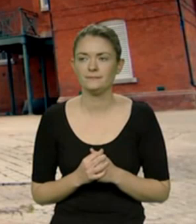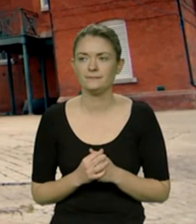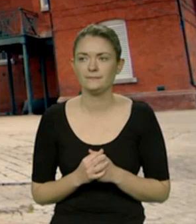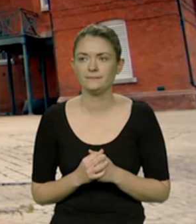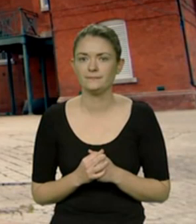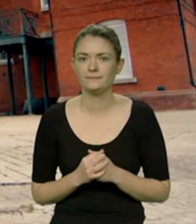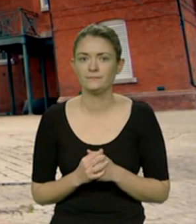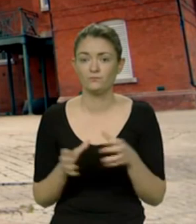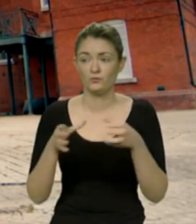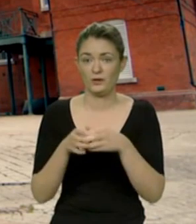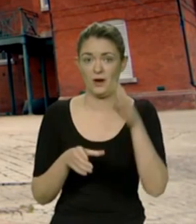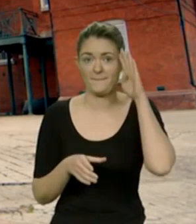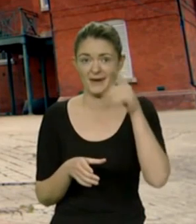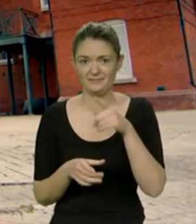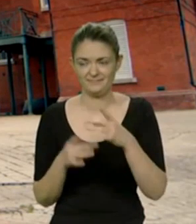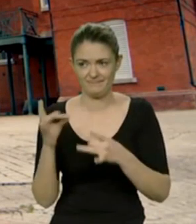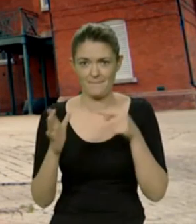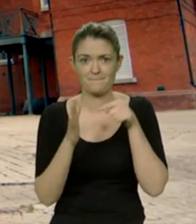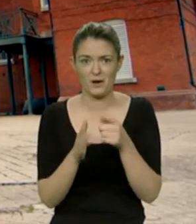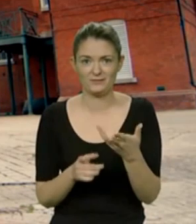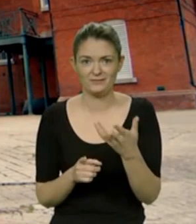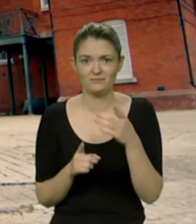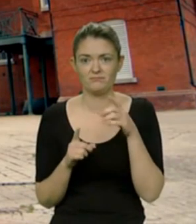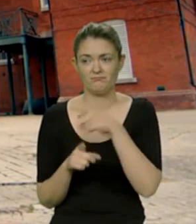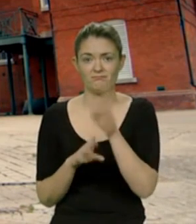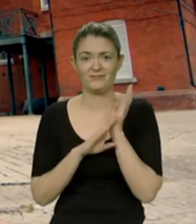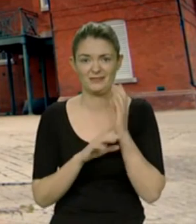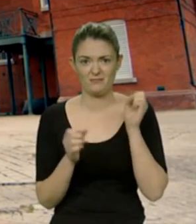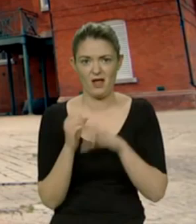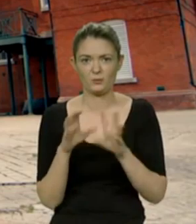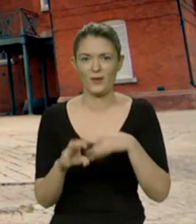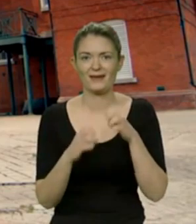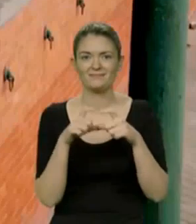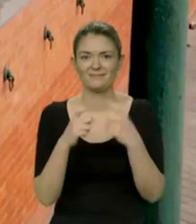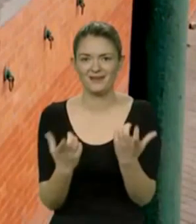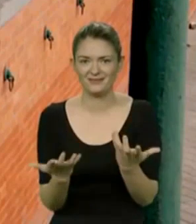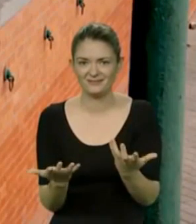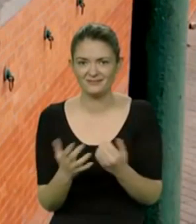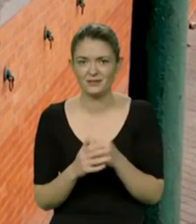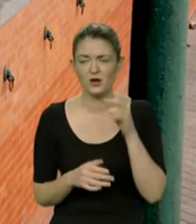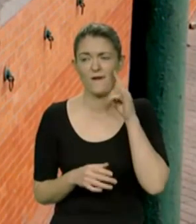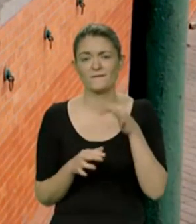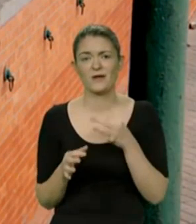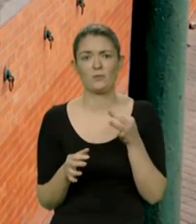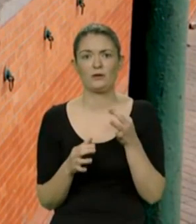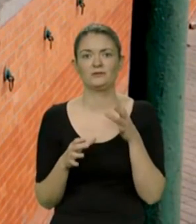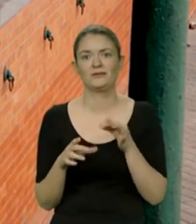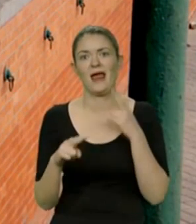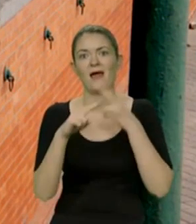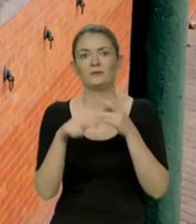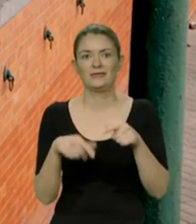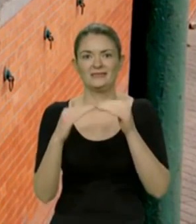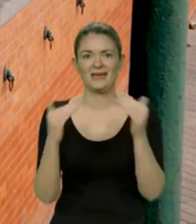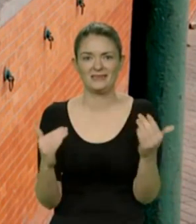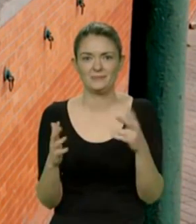The troop commander has to make a point. The recruits have lost their weekend pass. Looking forward to getting home at that stage. But you know, when